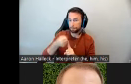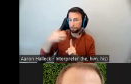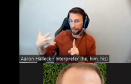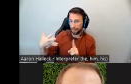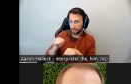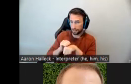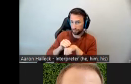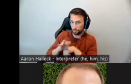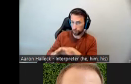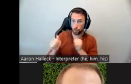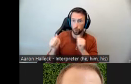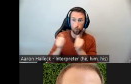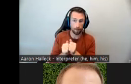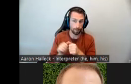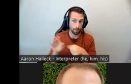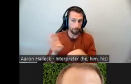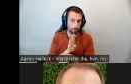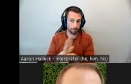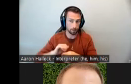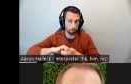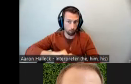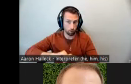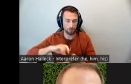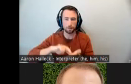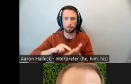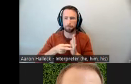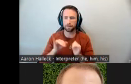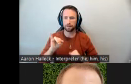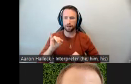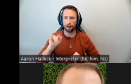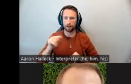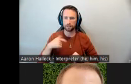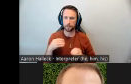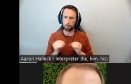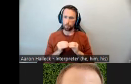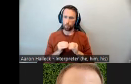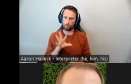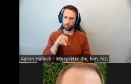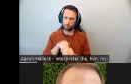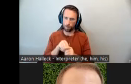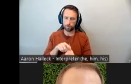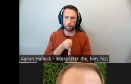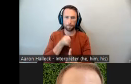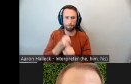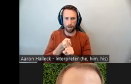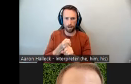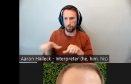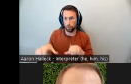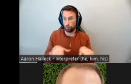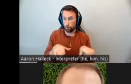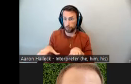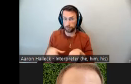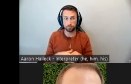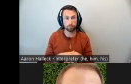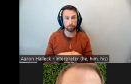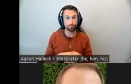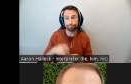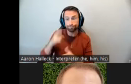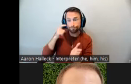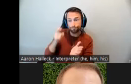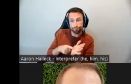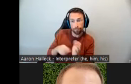so IT has more involvement and effect on business performance. BRMs uncover opportunity because they spend most